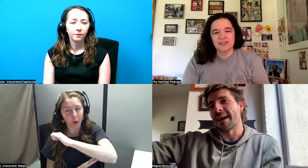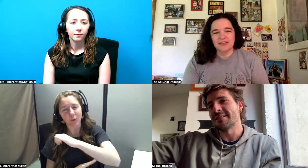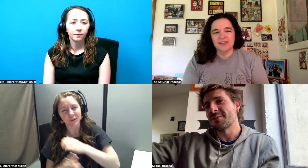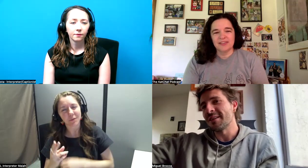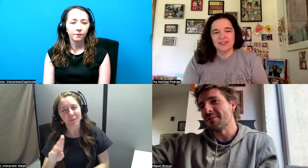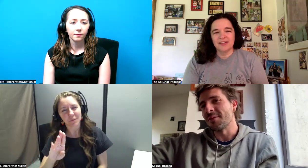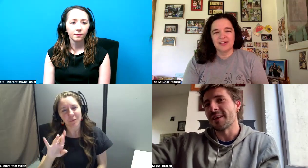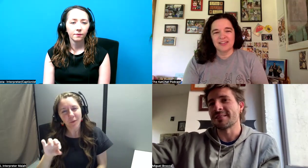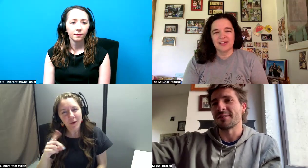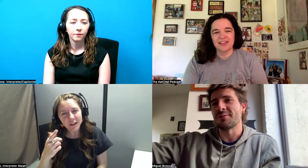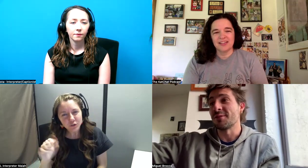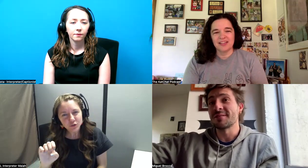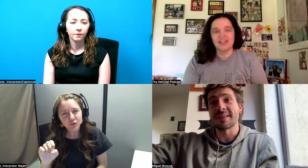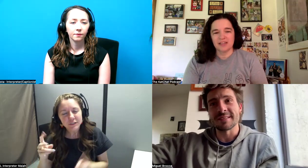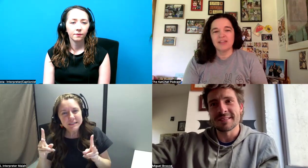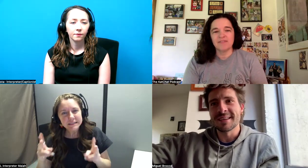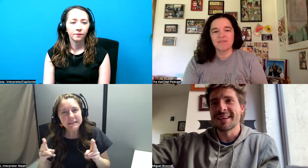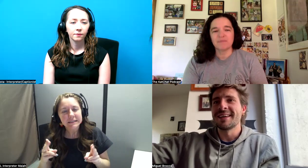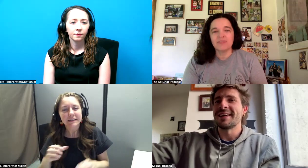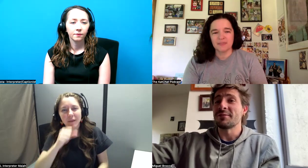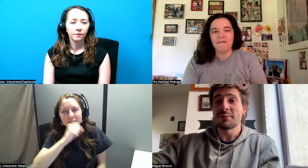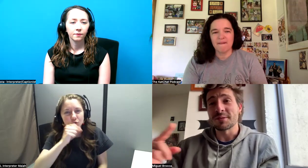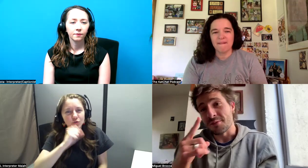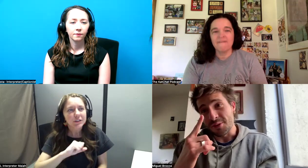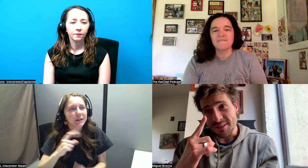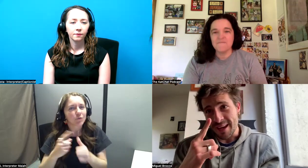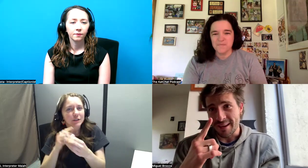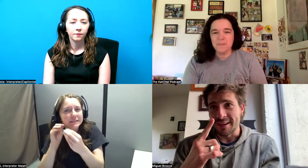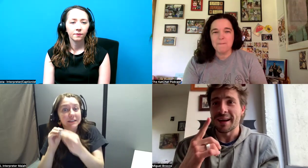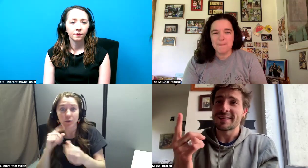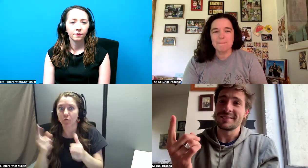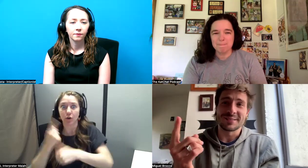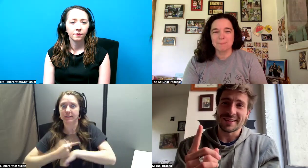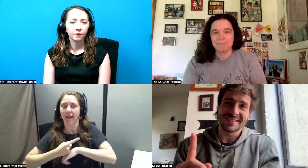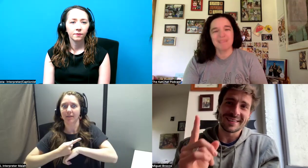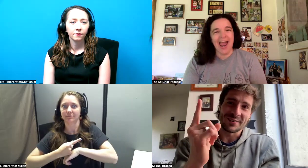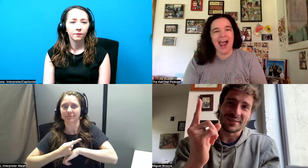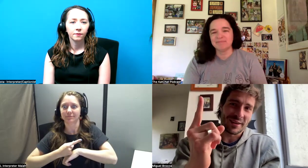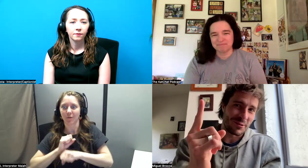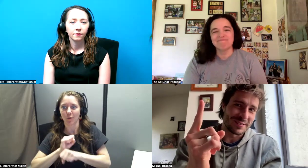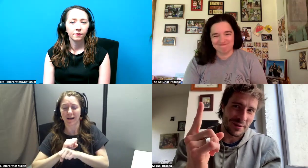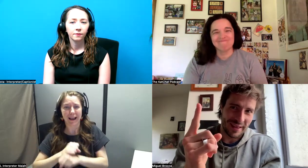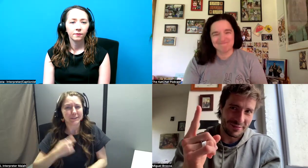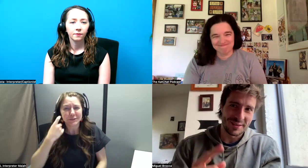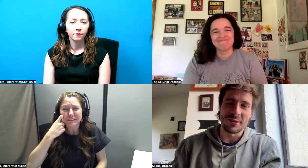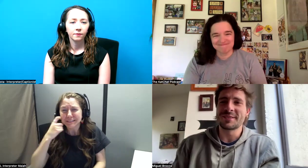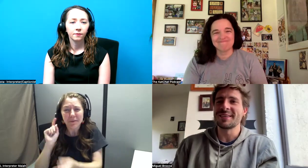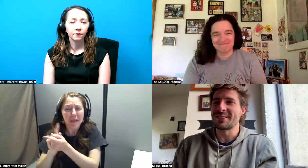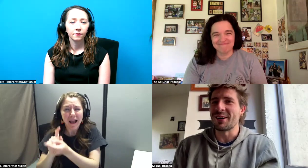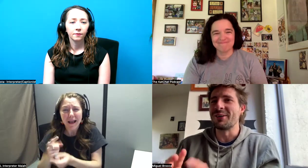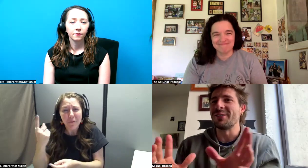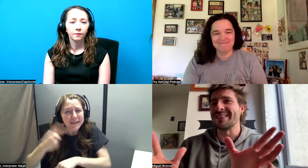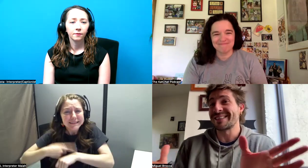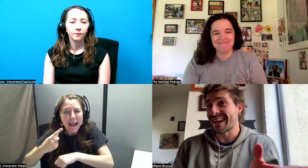with the ice cream and like the first kiss. And that was on the first day, and I had just like seen her Yeah. like once in my life, you know, which